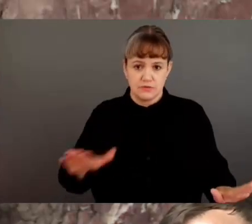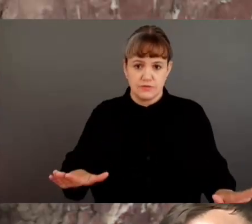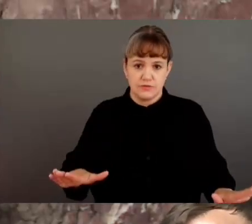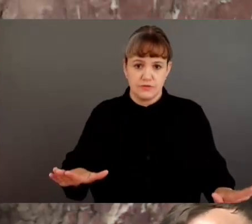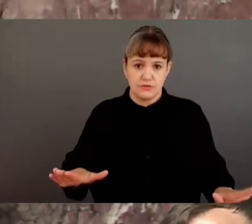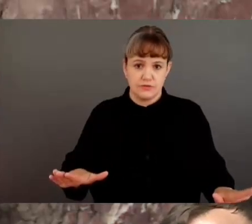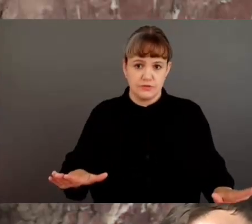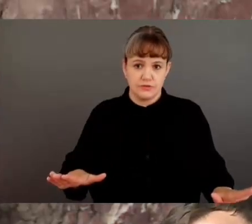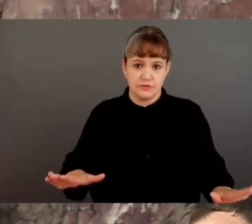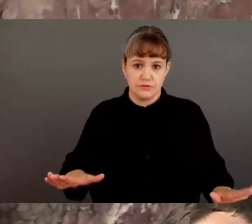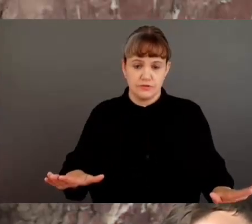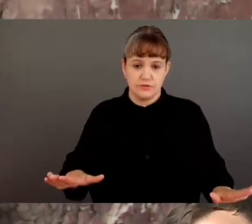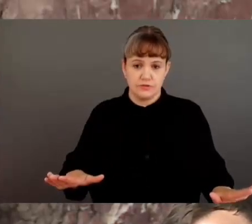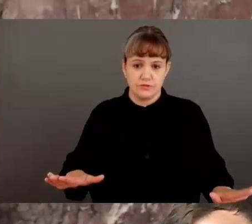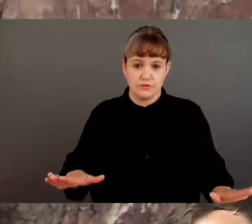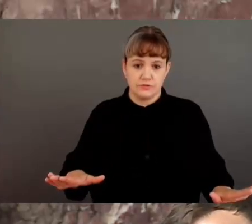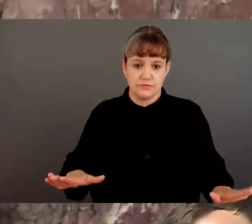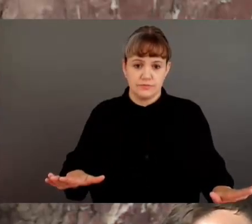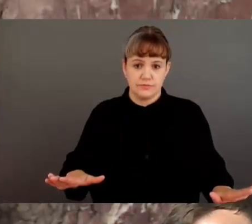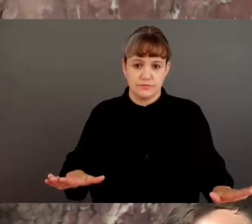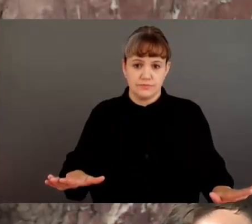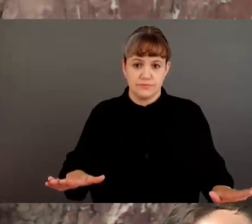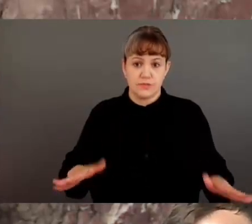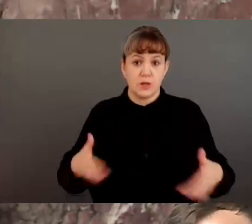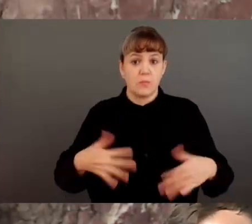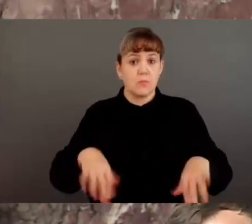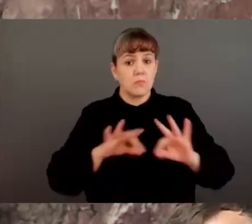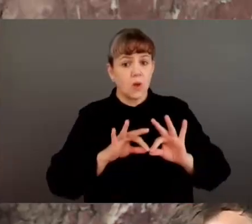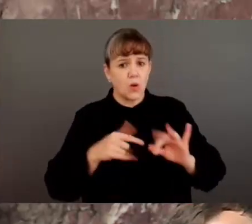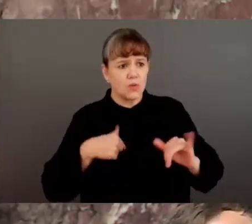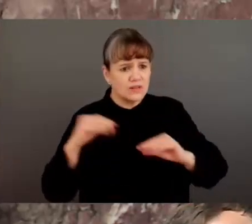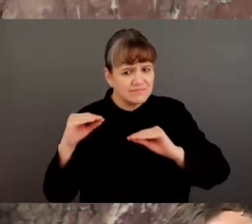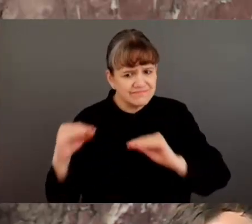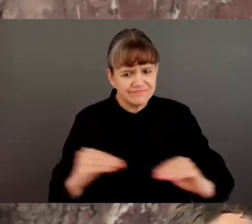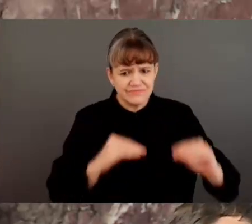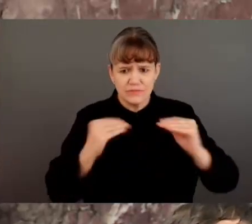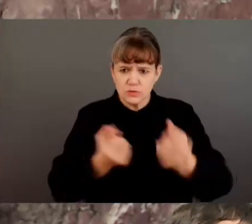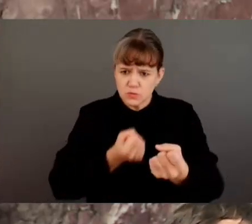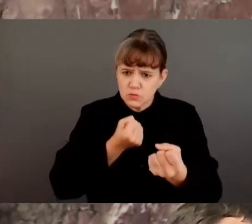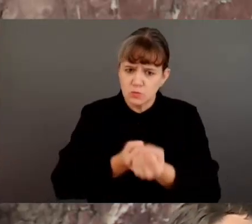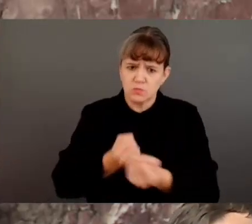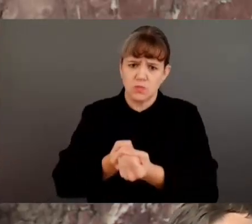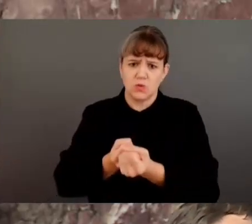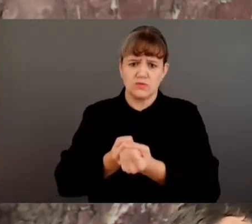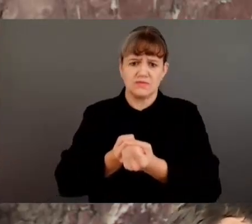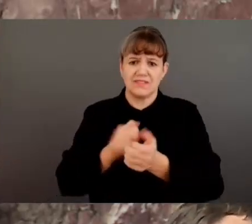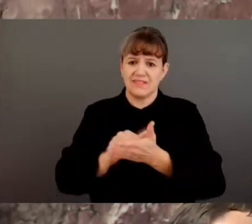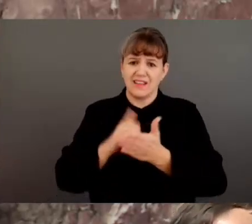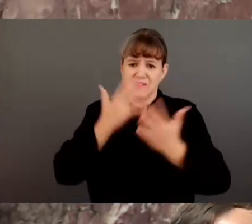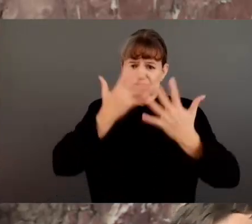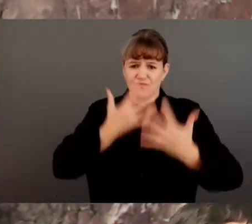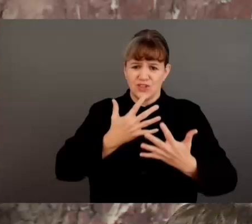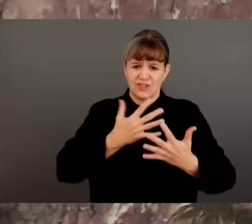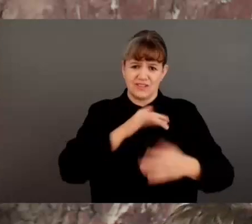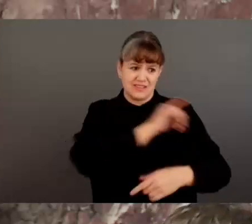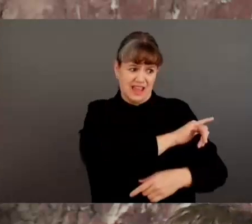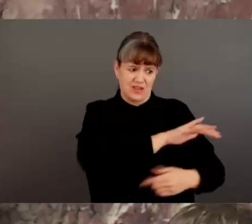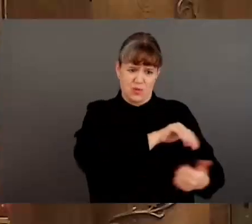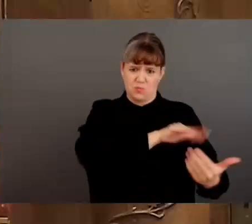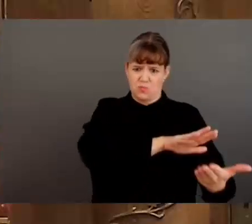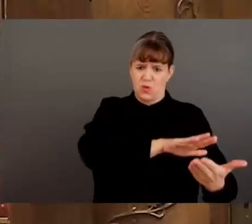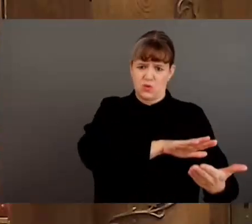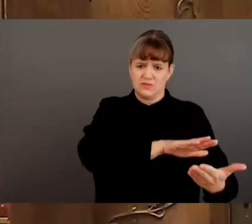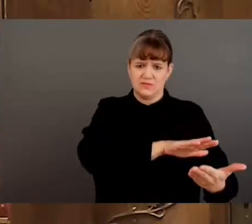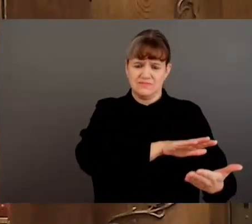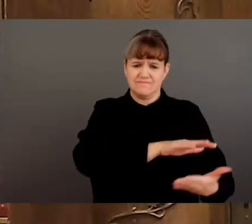Minister. Rather than educate and support them is really unfortunate, Honourable Speaker. Thank you.